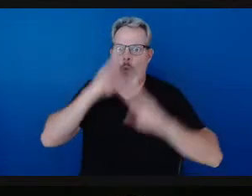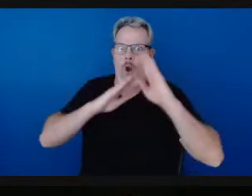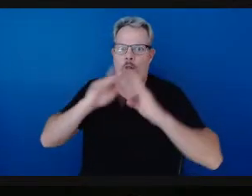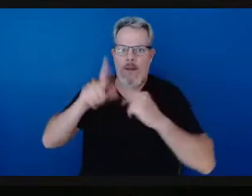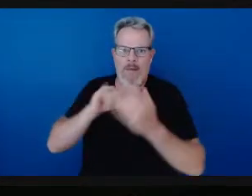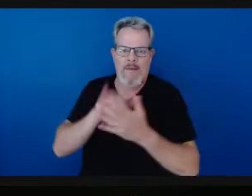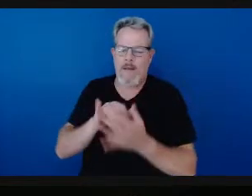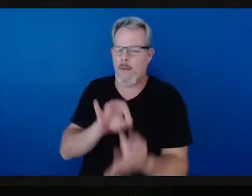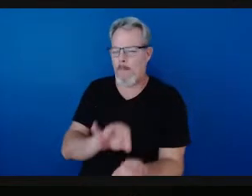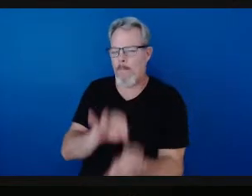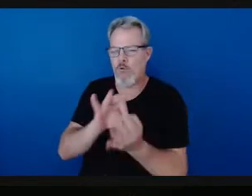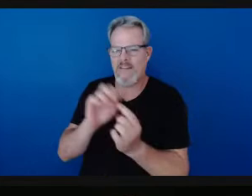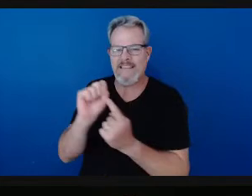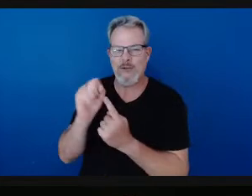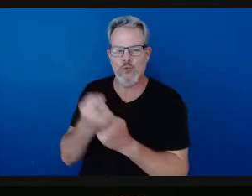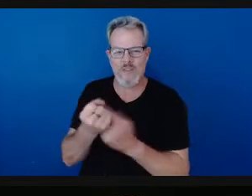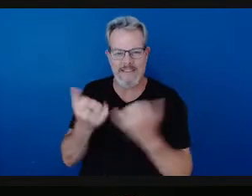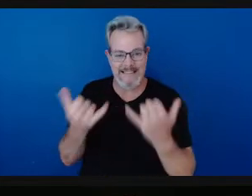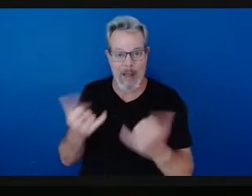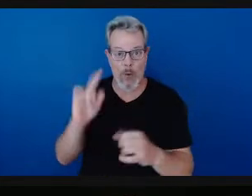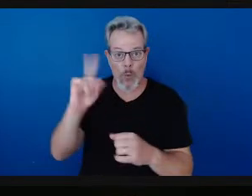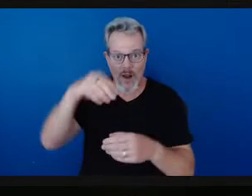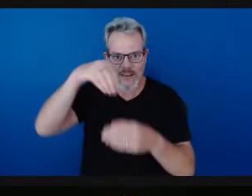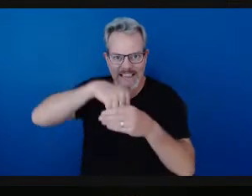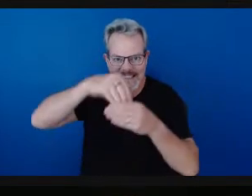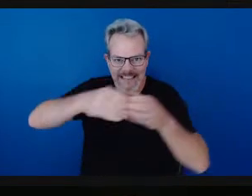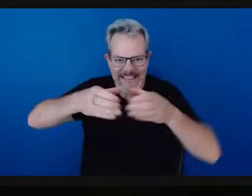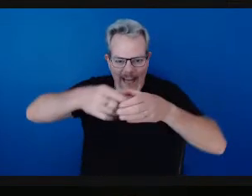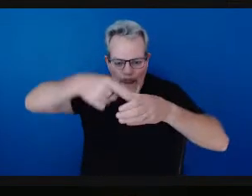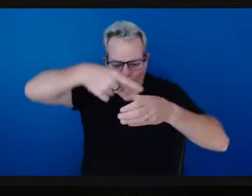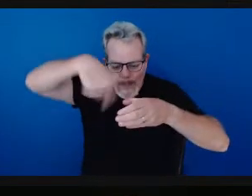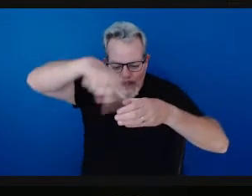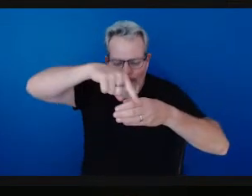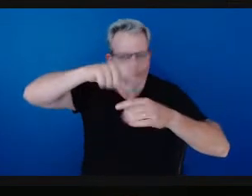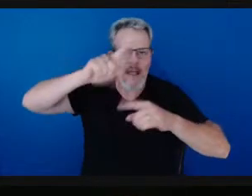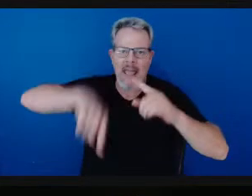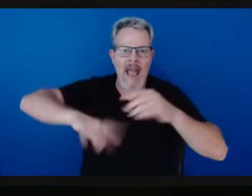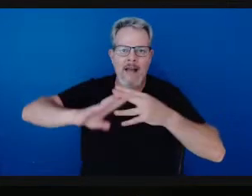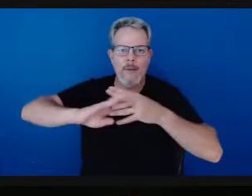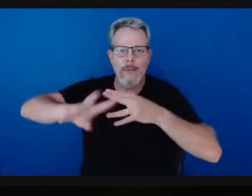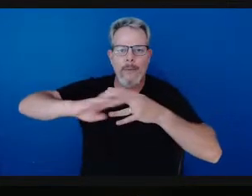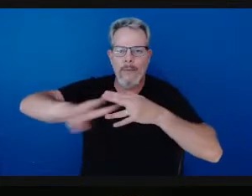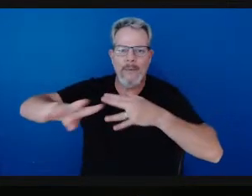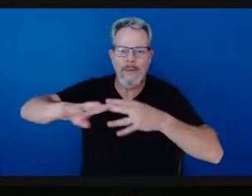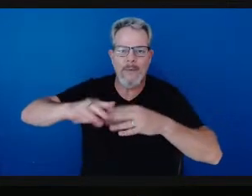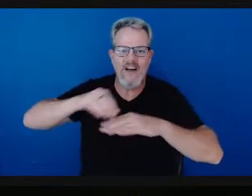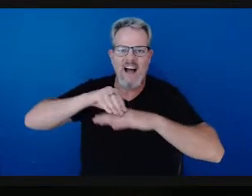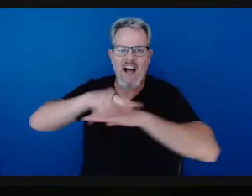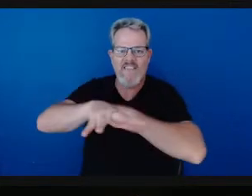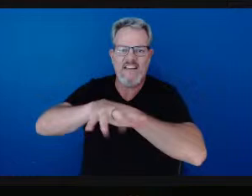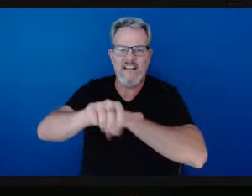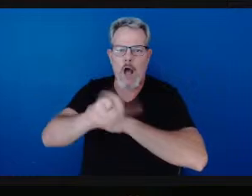right in here within the pit where it can't escape, it can't go and affect anyone's infrastructure.